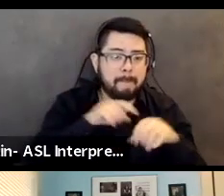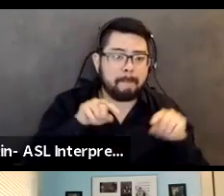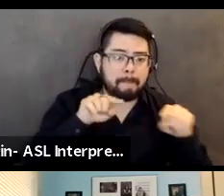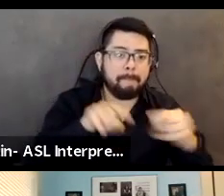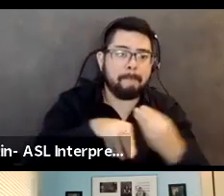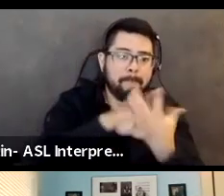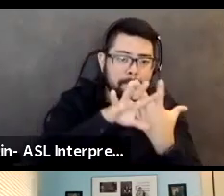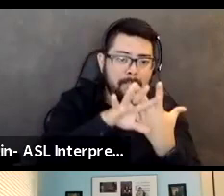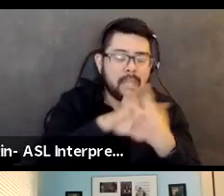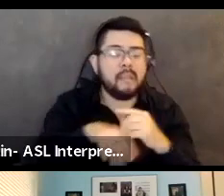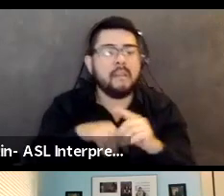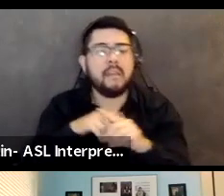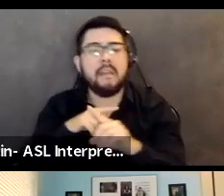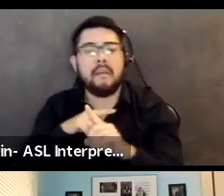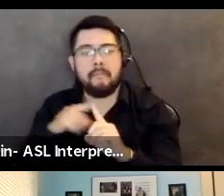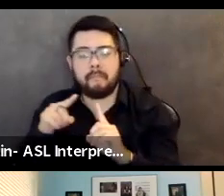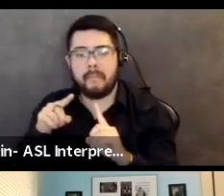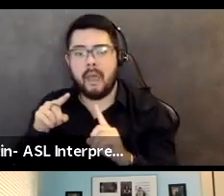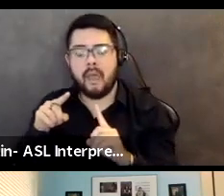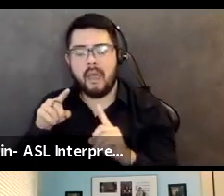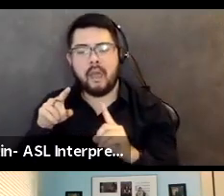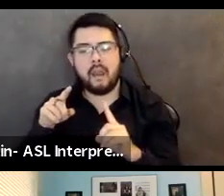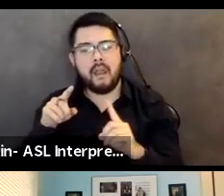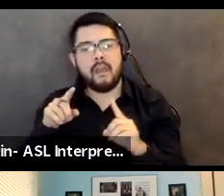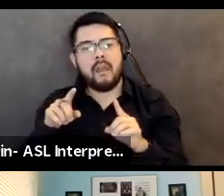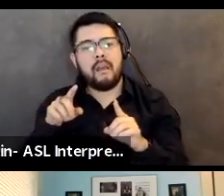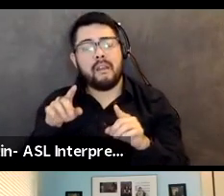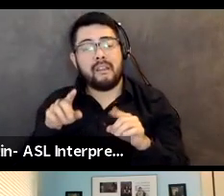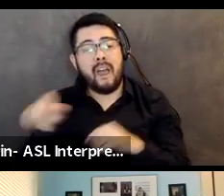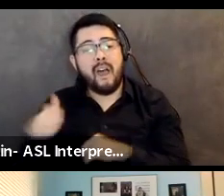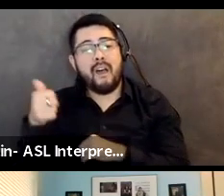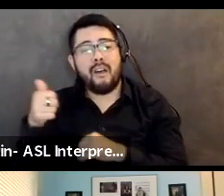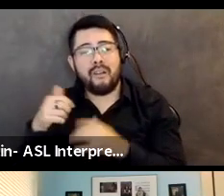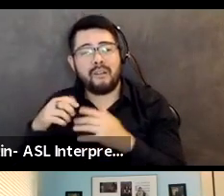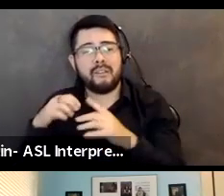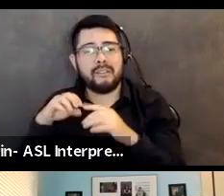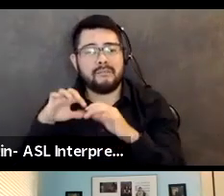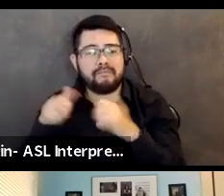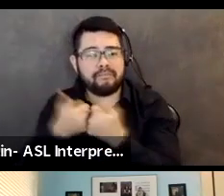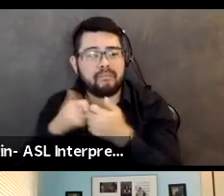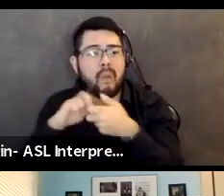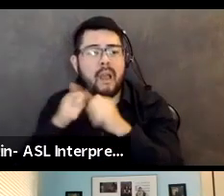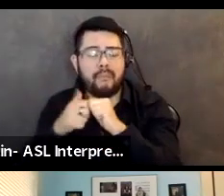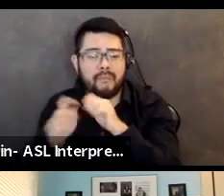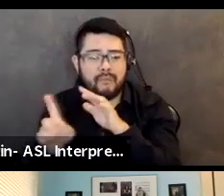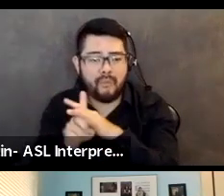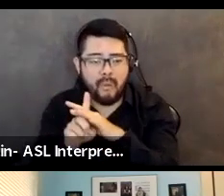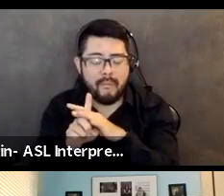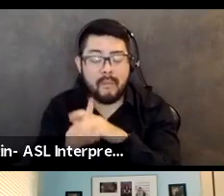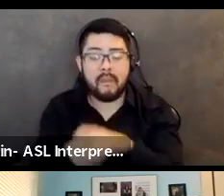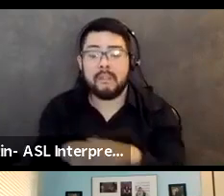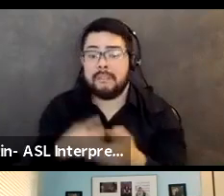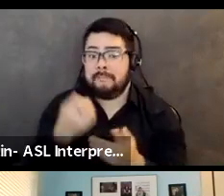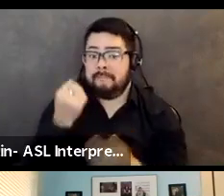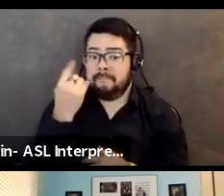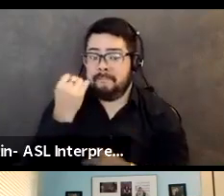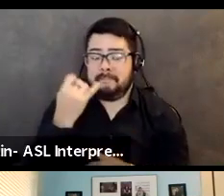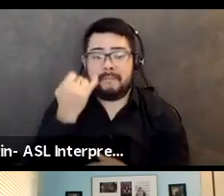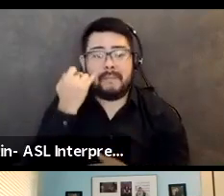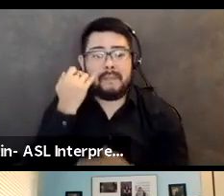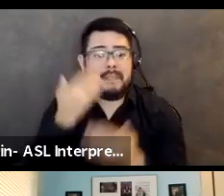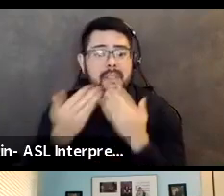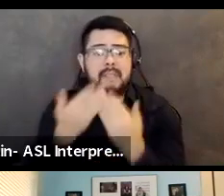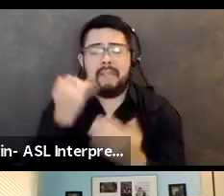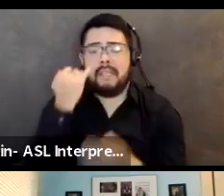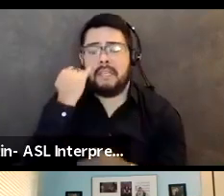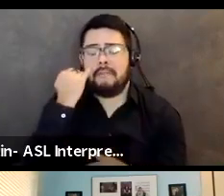up and that does bring an additional challenge for families because even for six